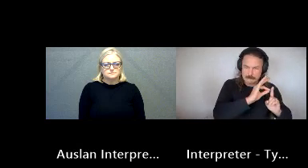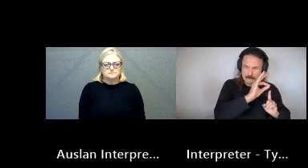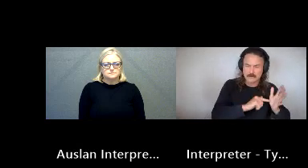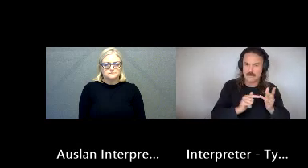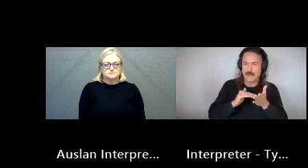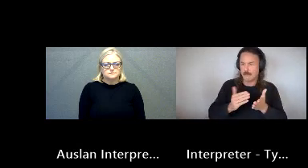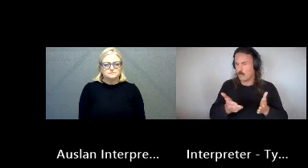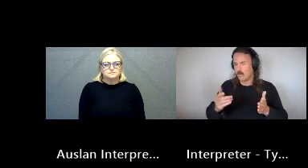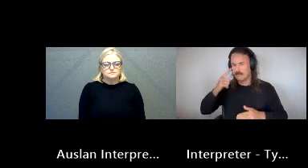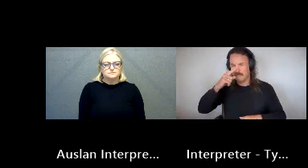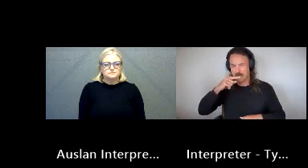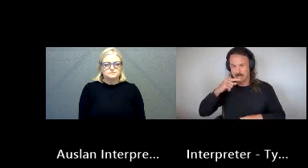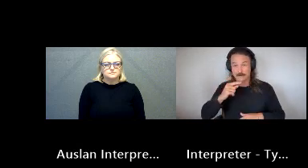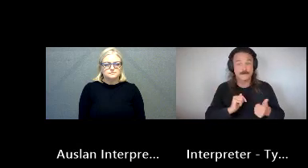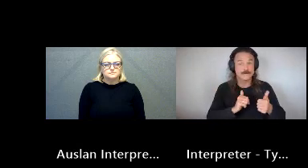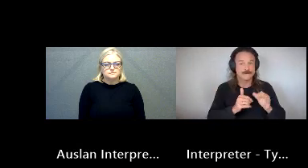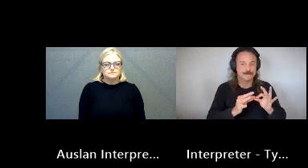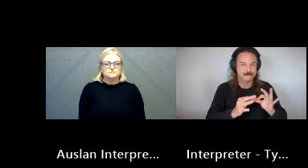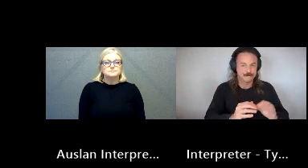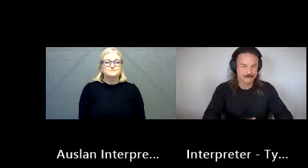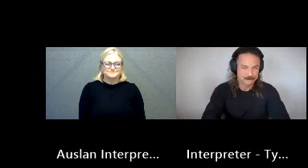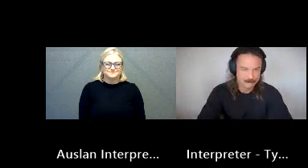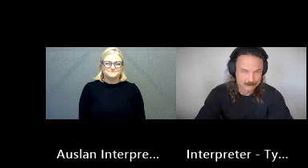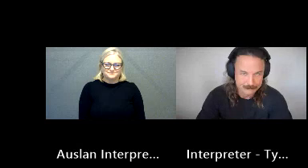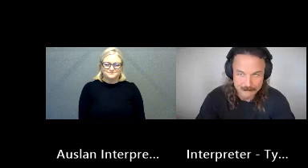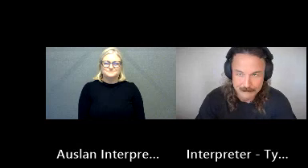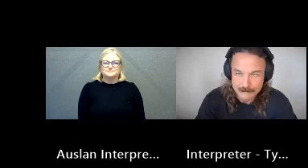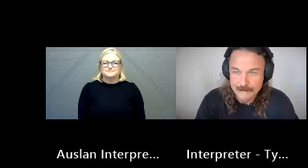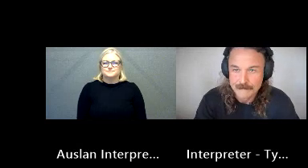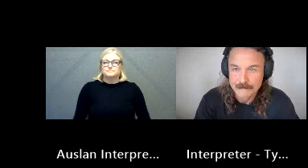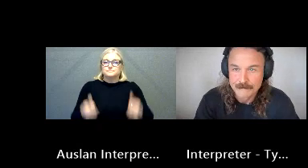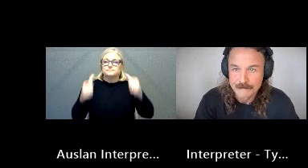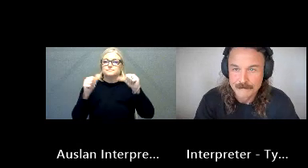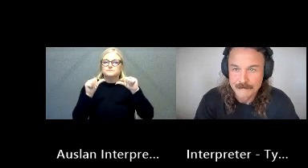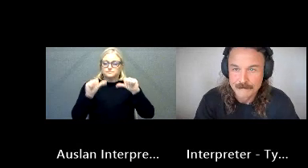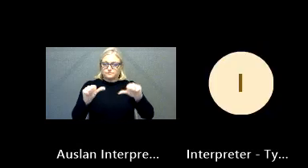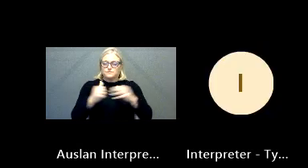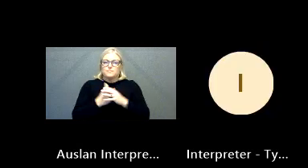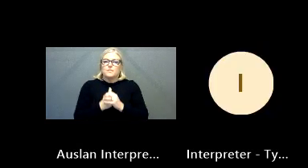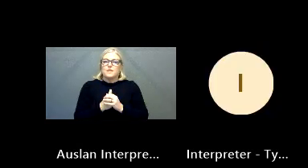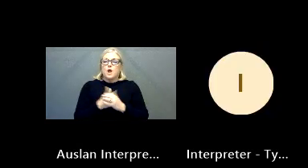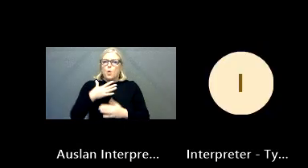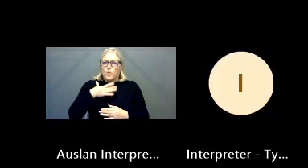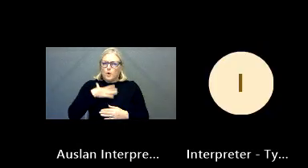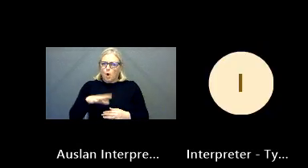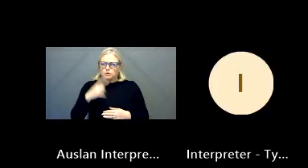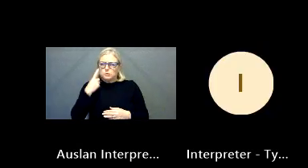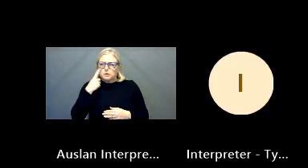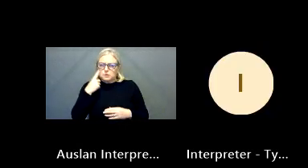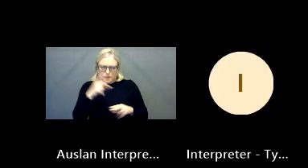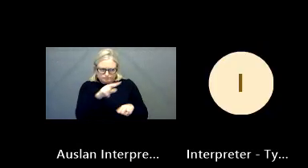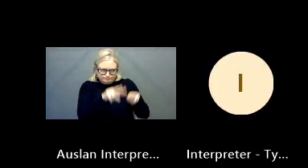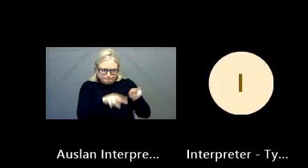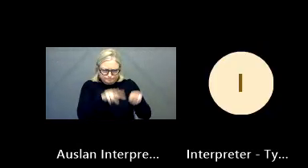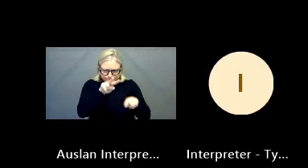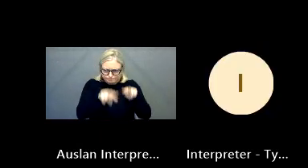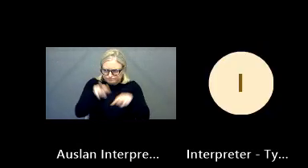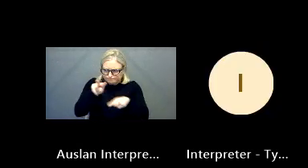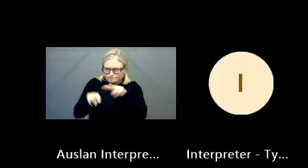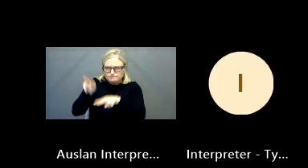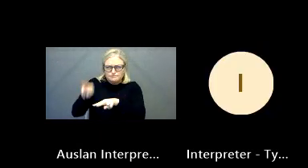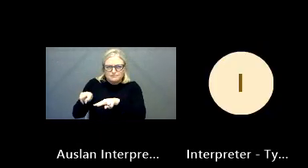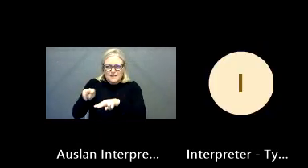it. So generally then we want a measure of well-being which is broadly applicable for everyone with a disability.